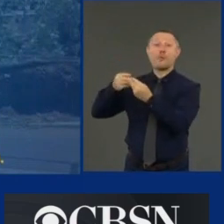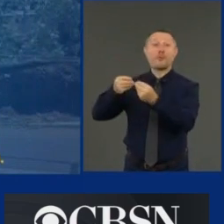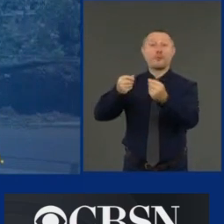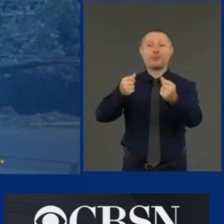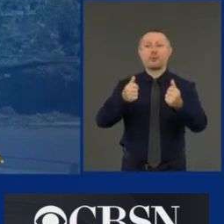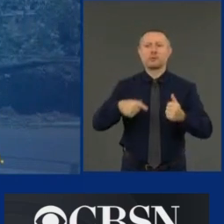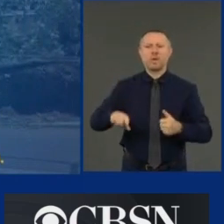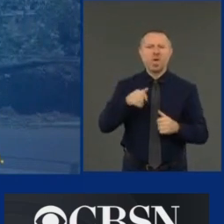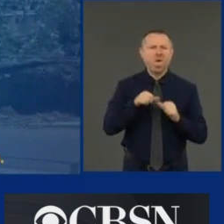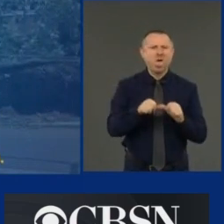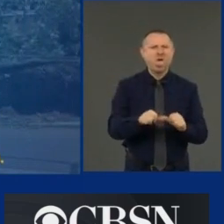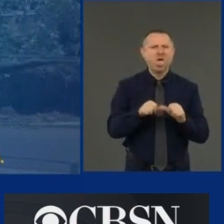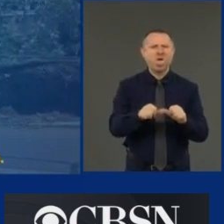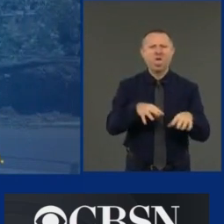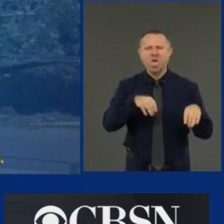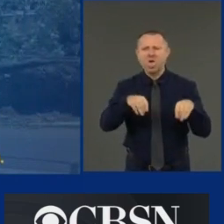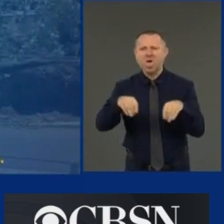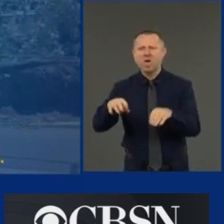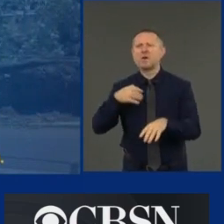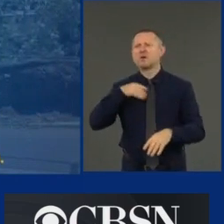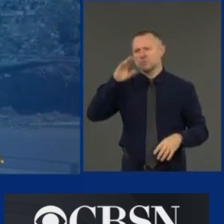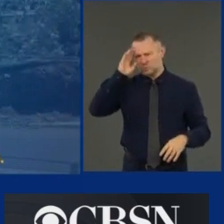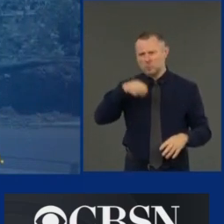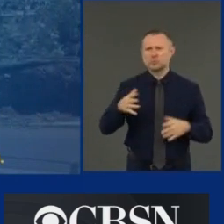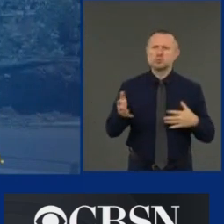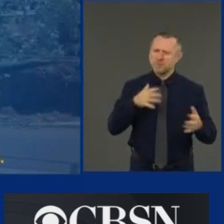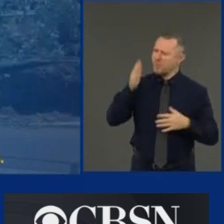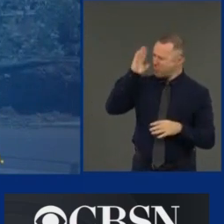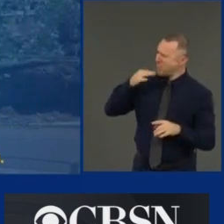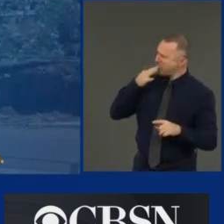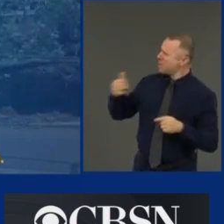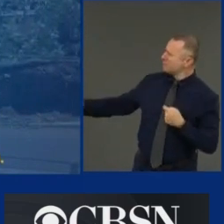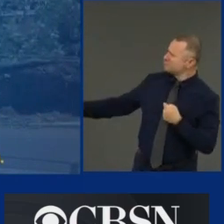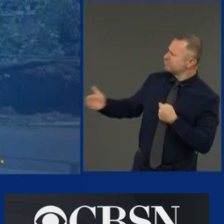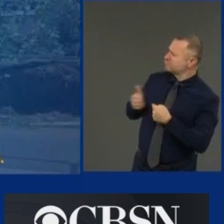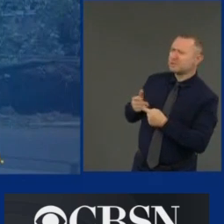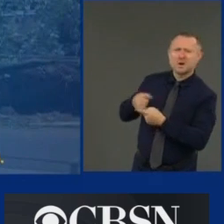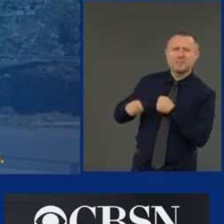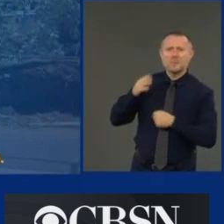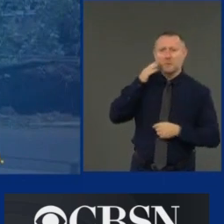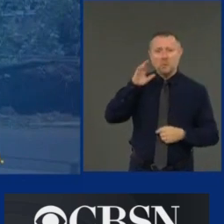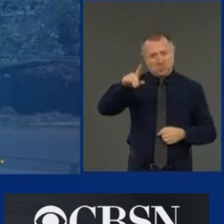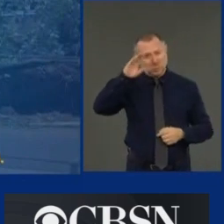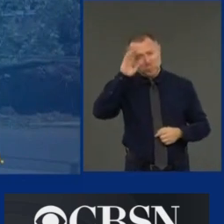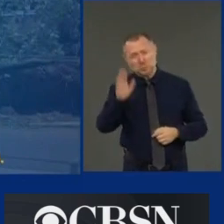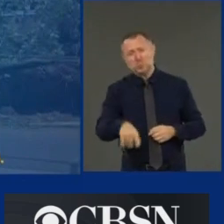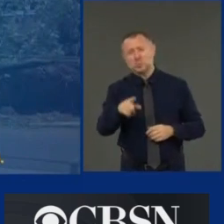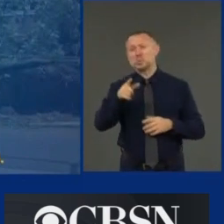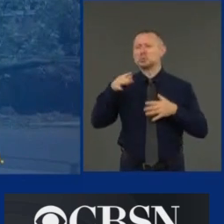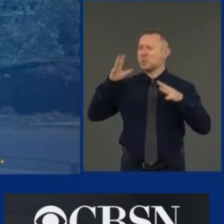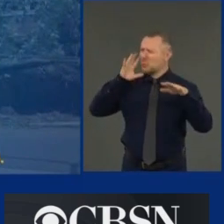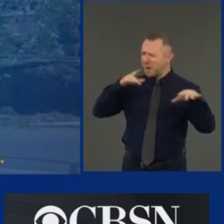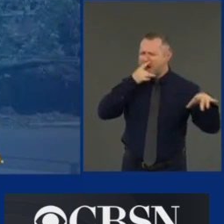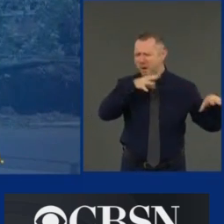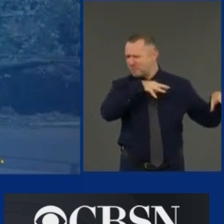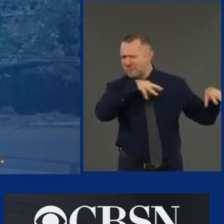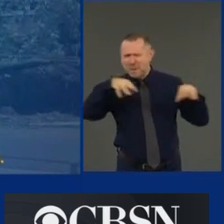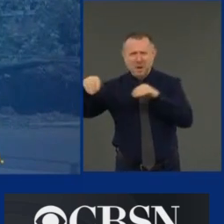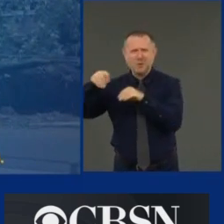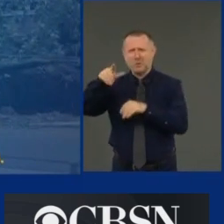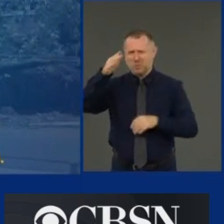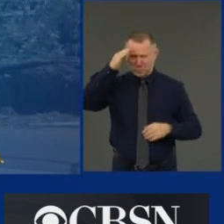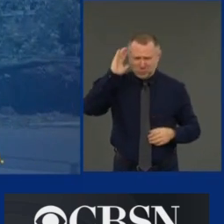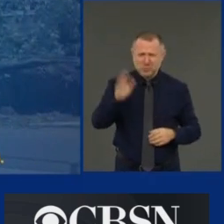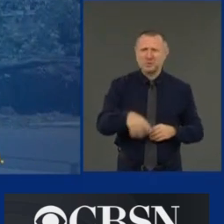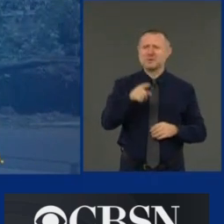happen. We know that in the middle of the storm, power is going to go out for consumers. We know the consumers